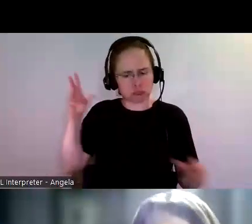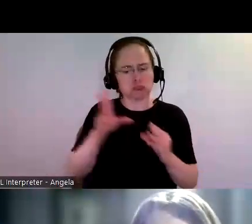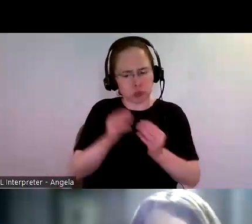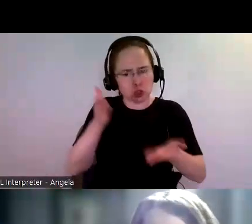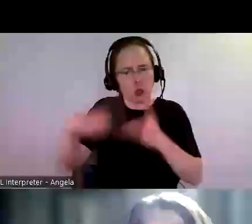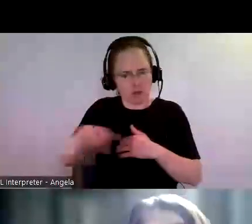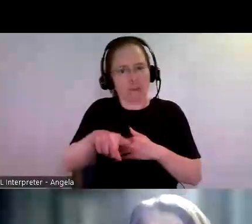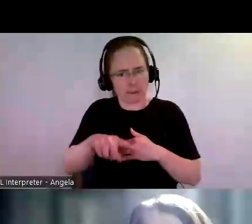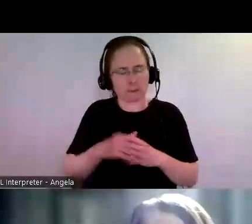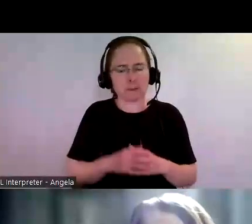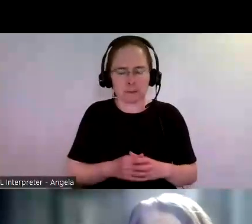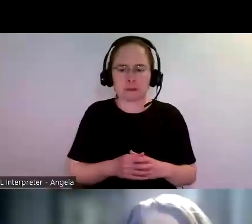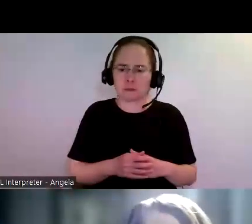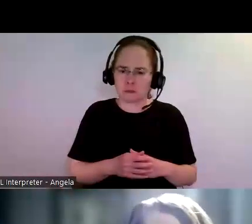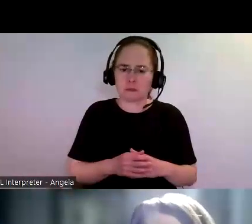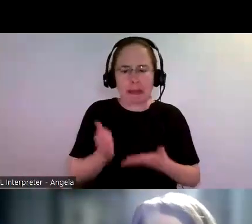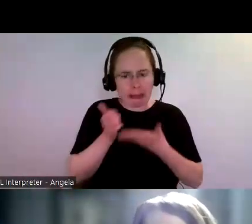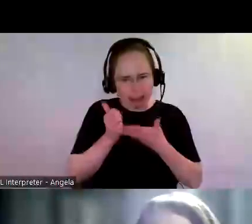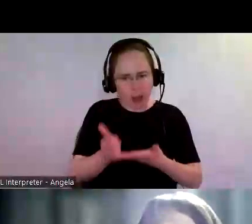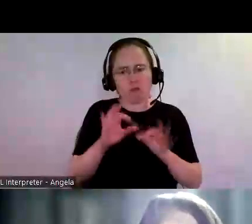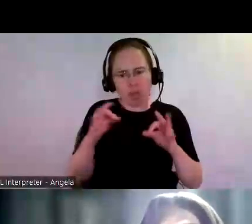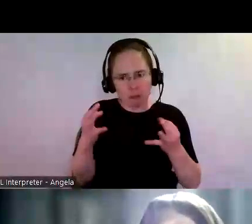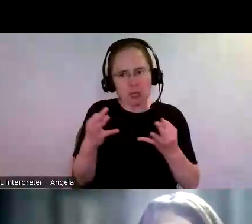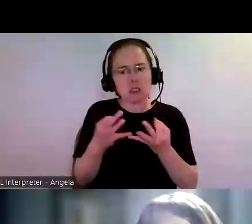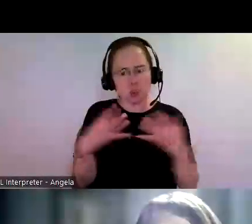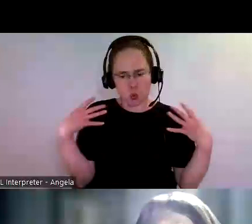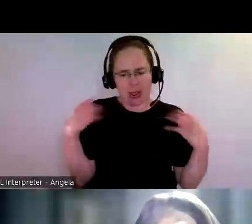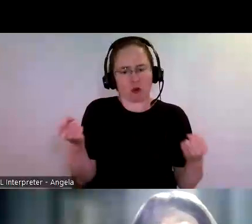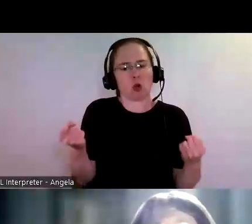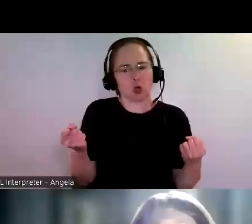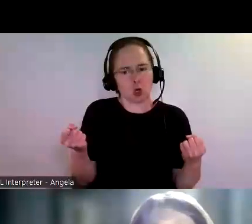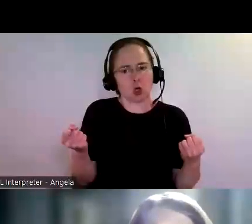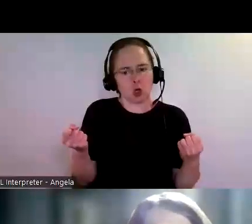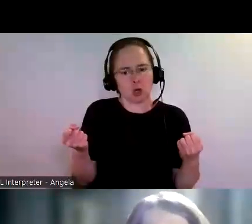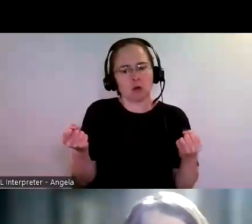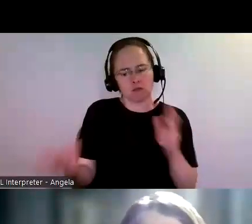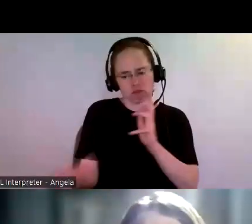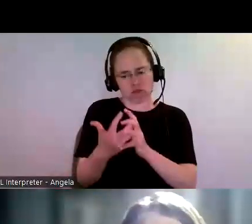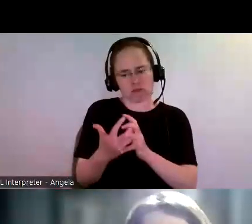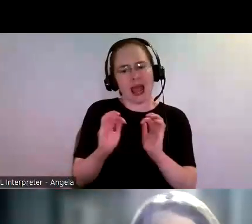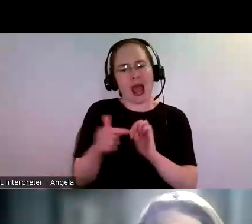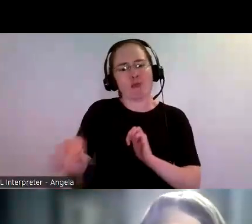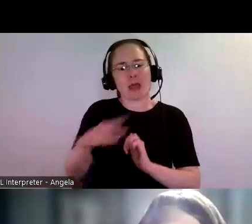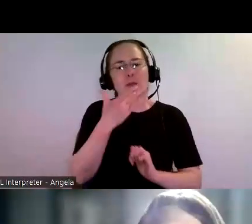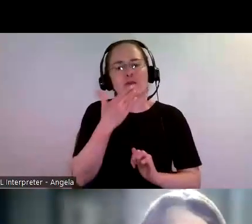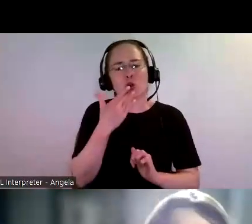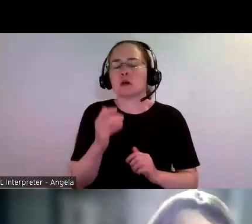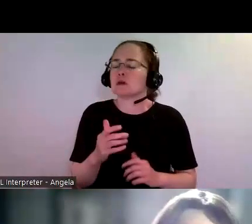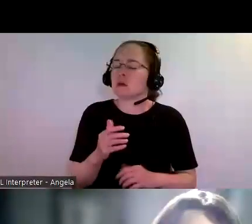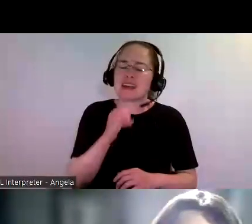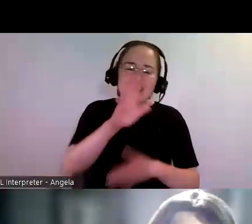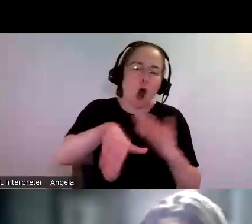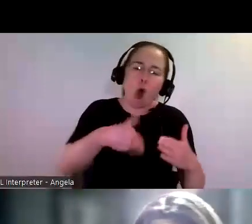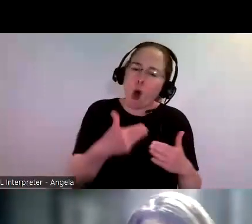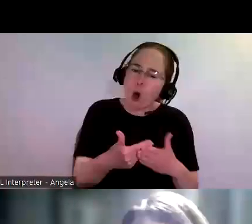and spiritual way, to help them to be able to recover in the way that they would like to recover. Not everybody wants